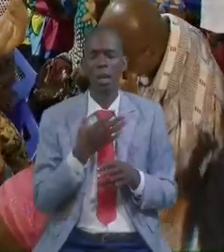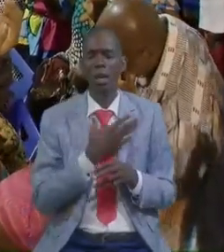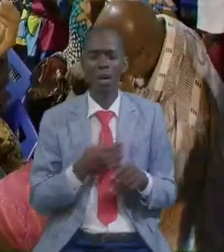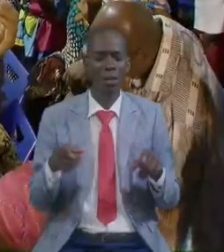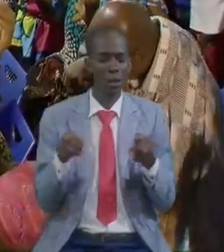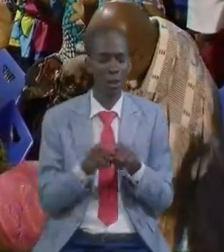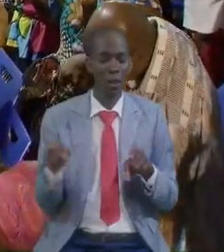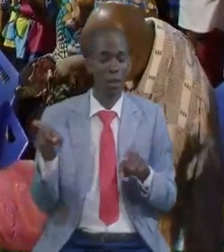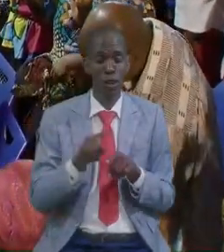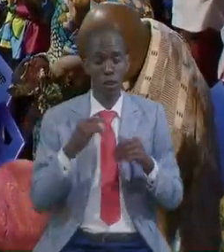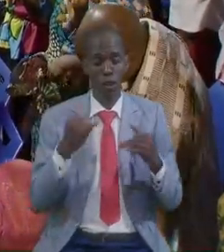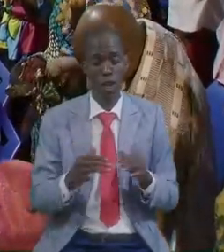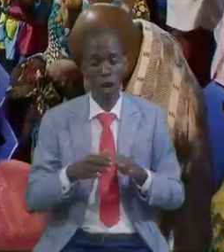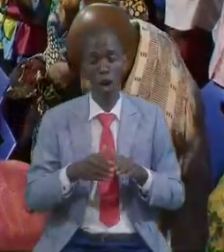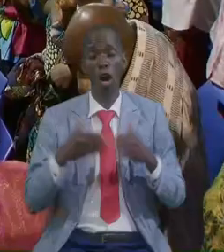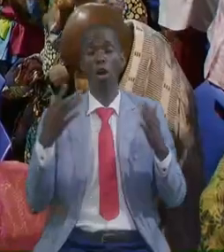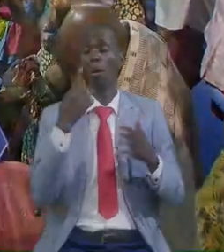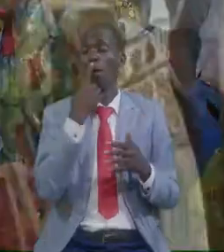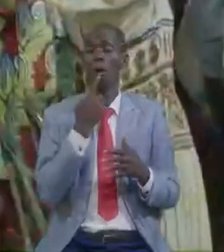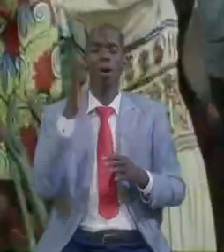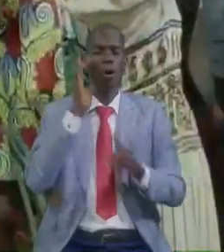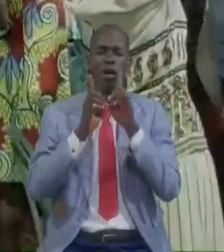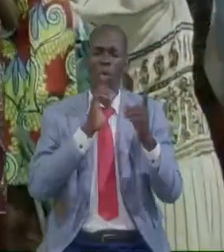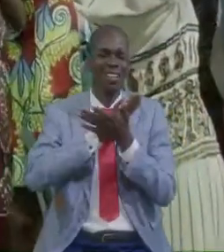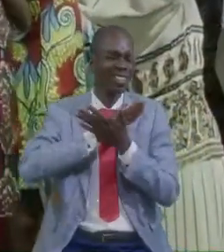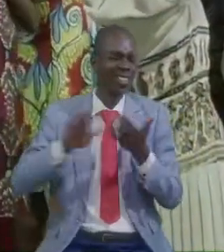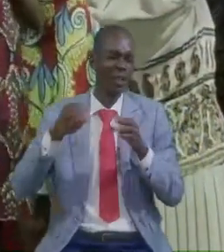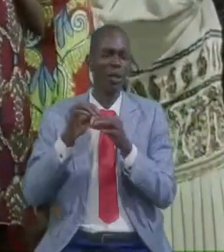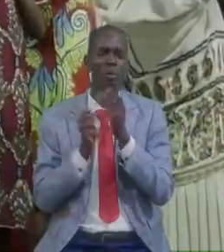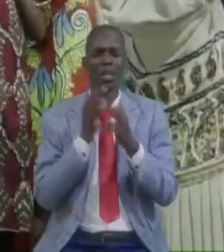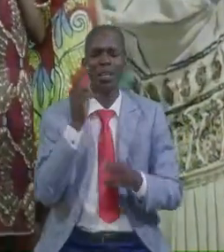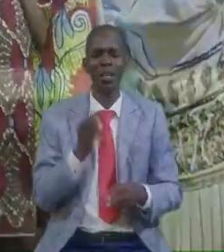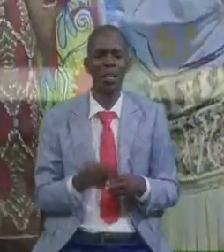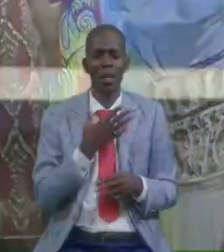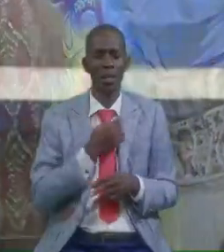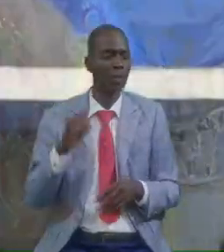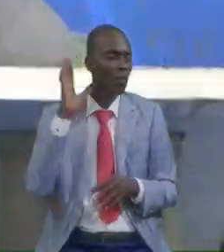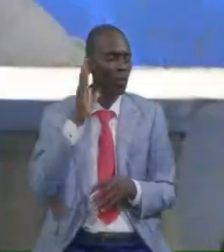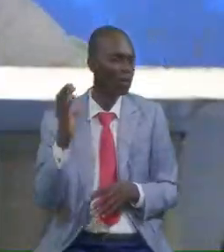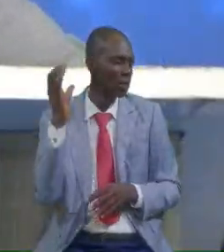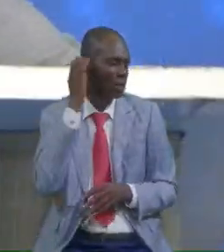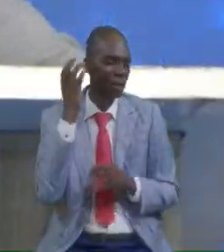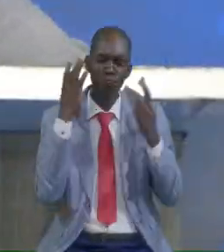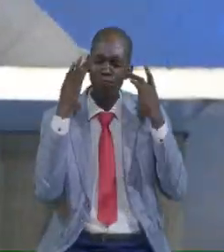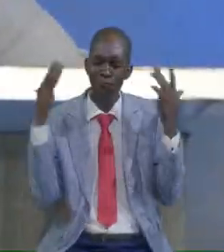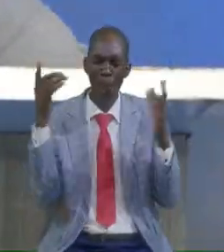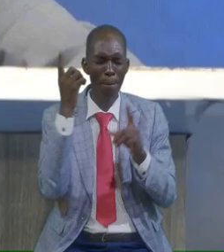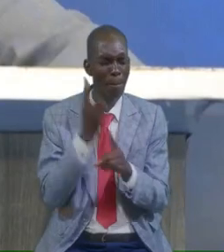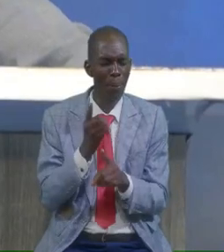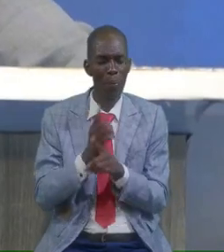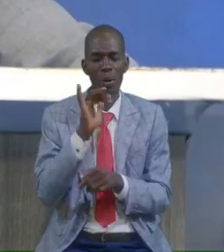open their mouth, they'll speak out well, and they will hear sound properly